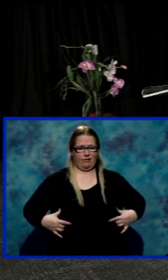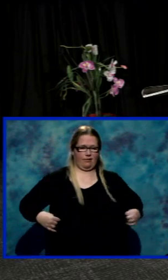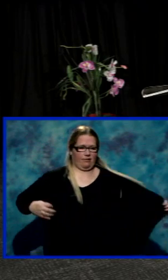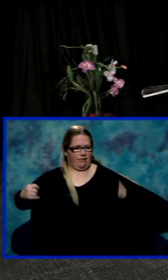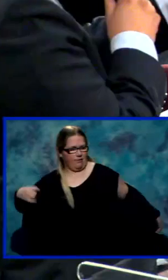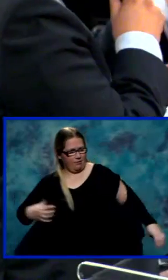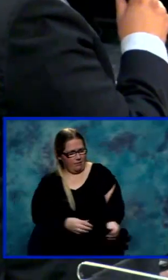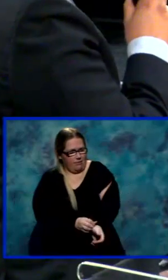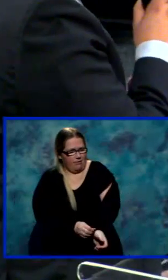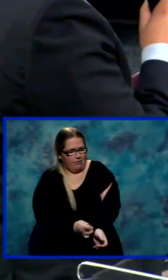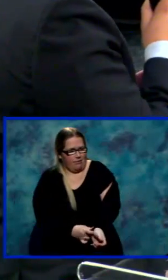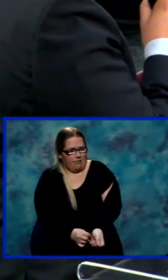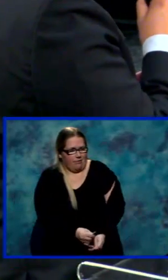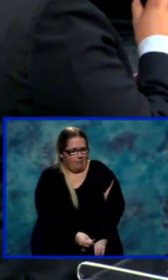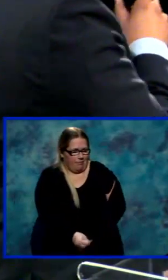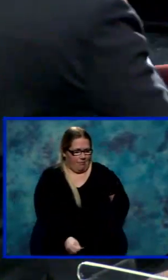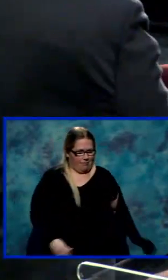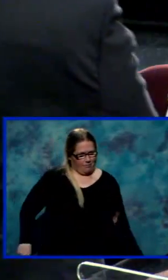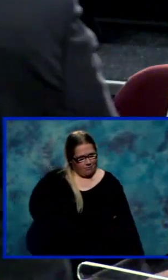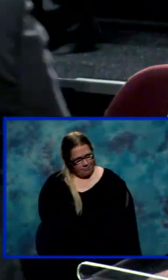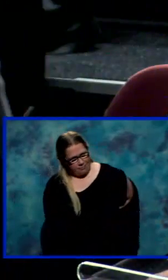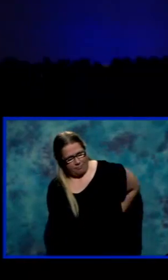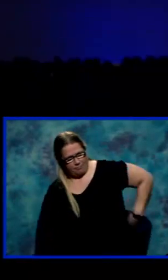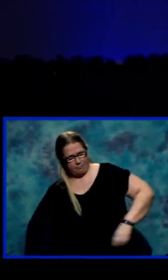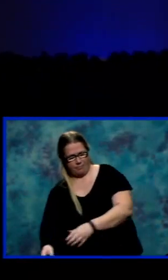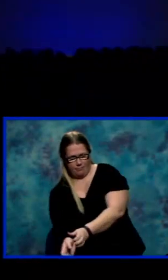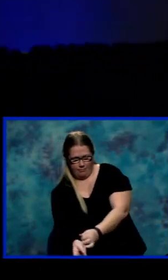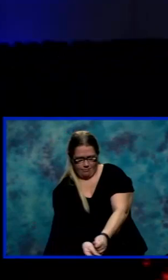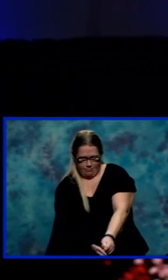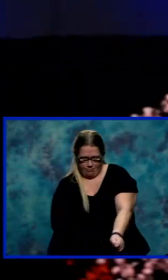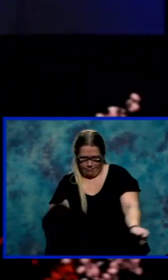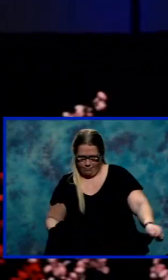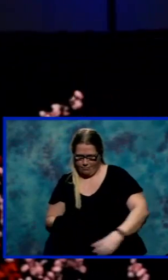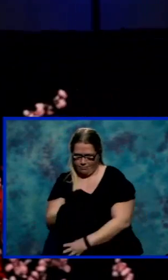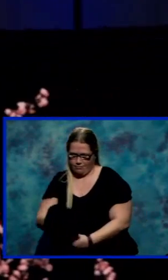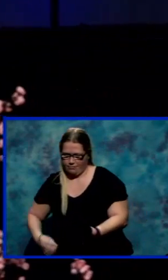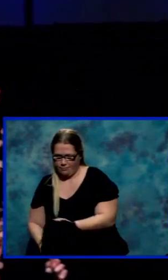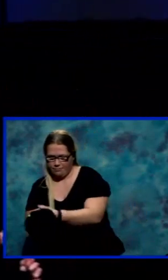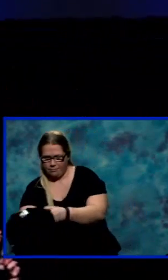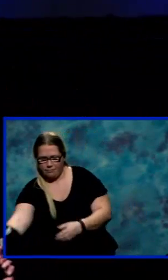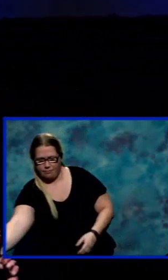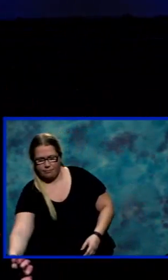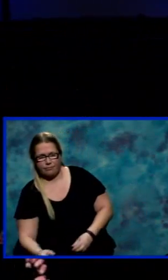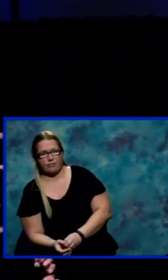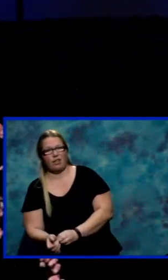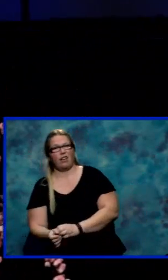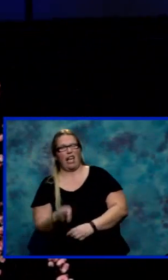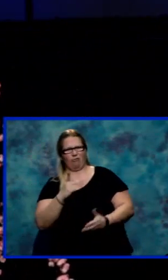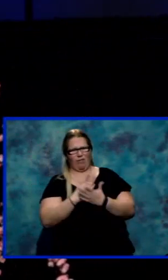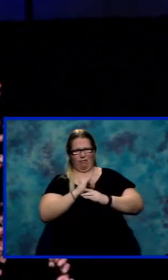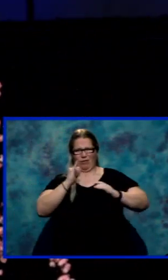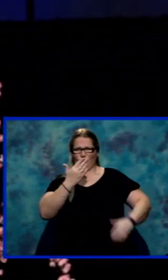And how many of you married him? It's a shocking story when you think about it, isn't it? The idea that a man would actually walk